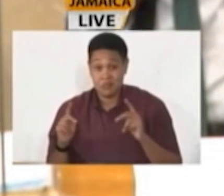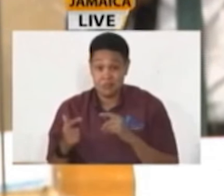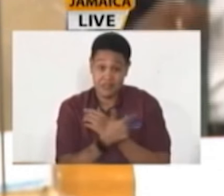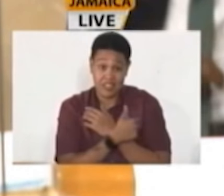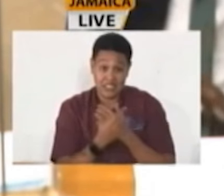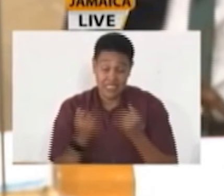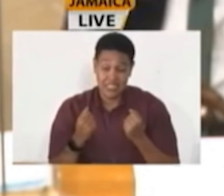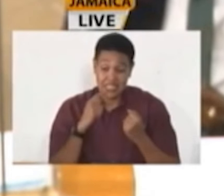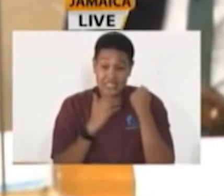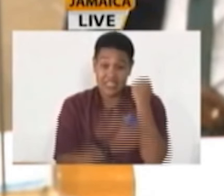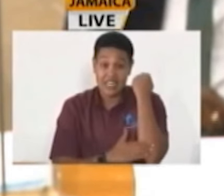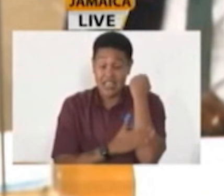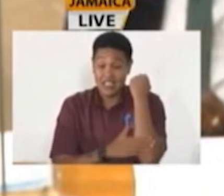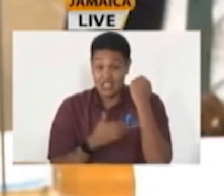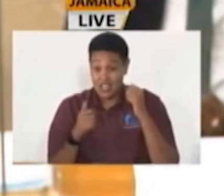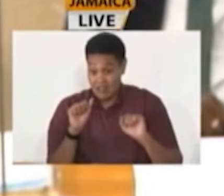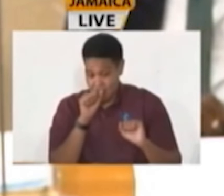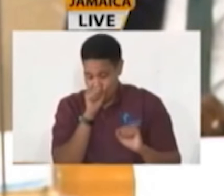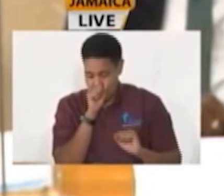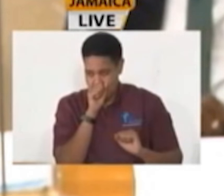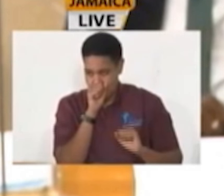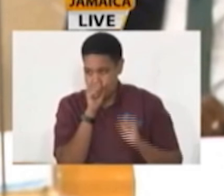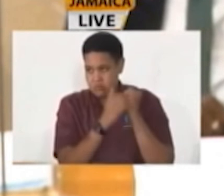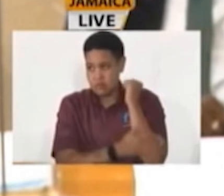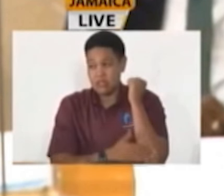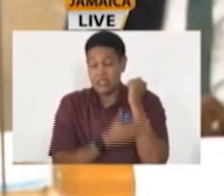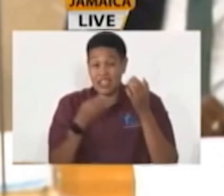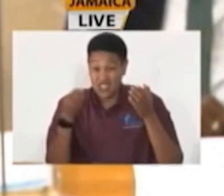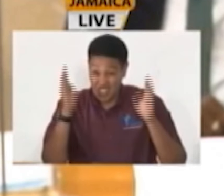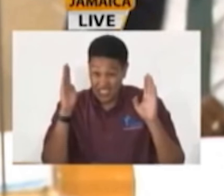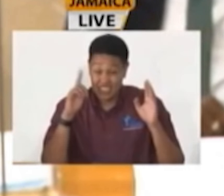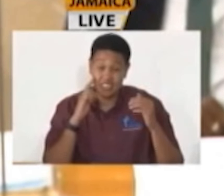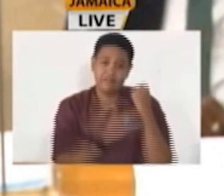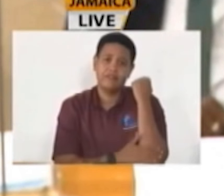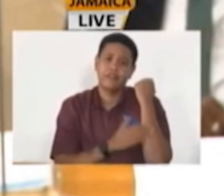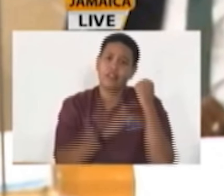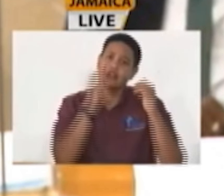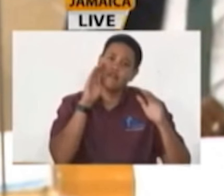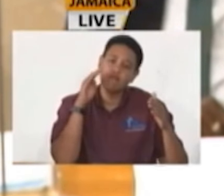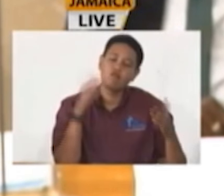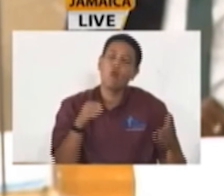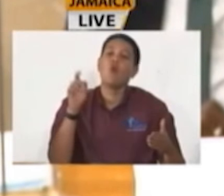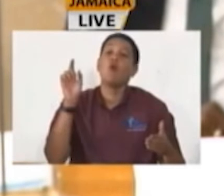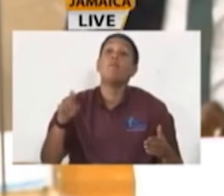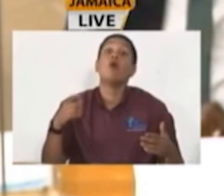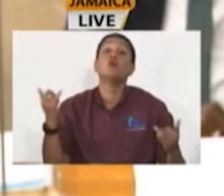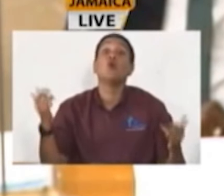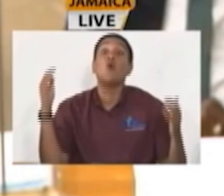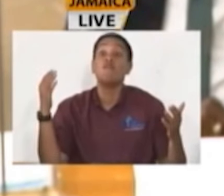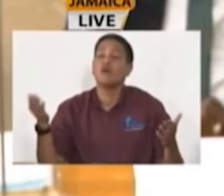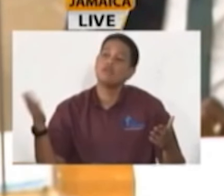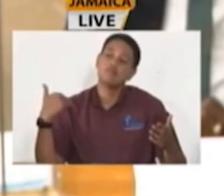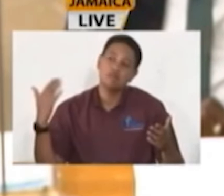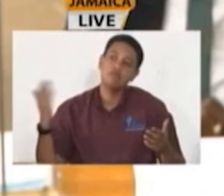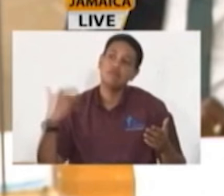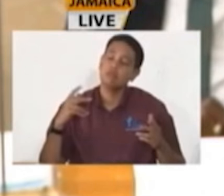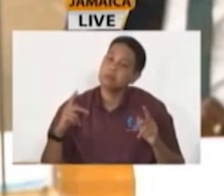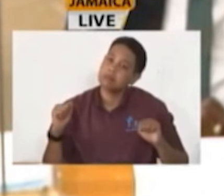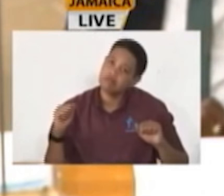the national effort, the national attention, the national focus must be on